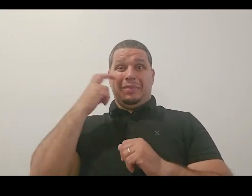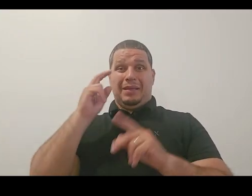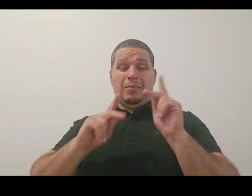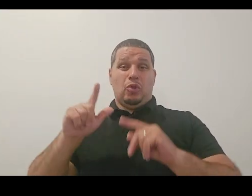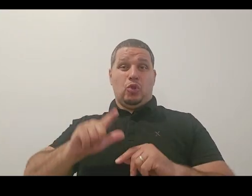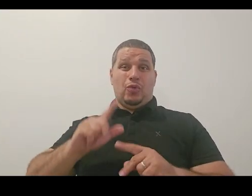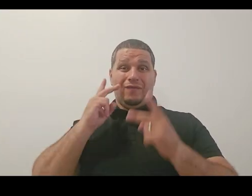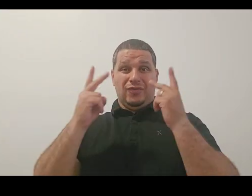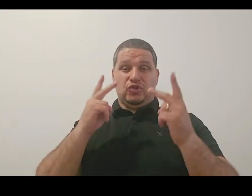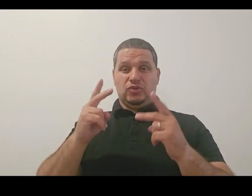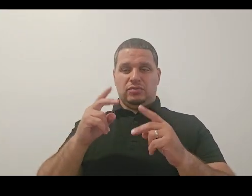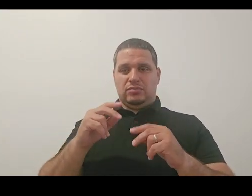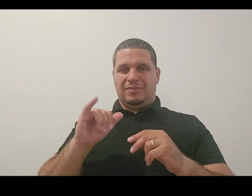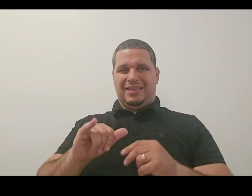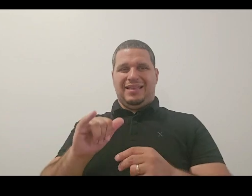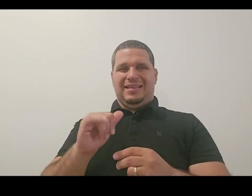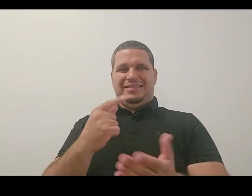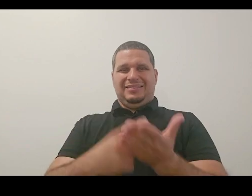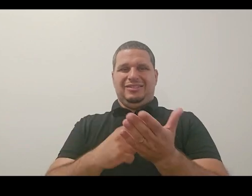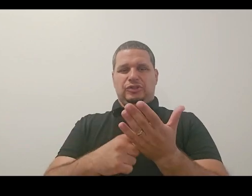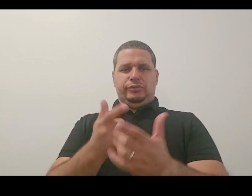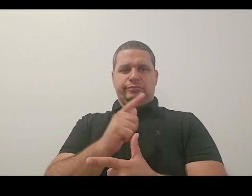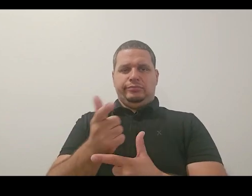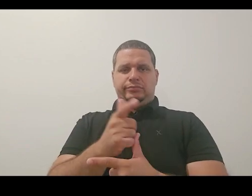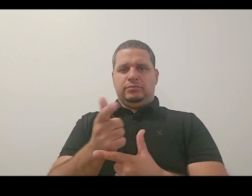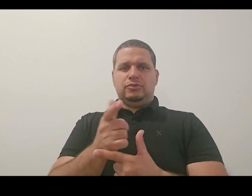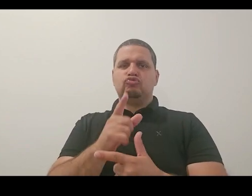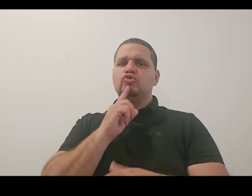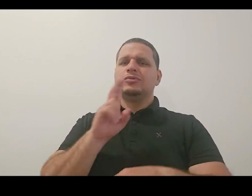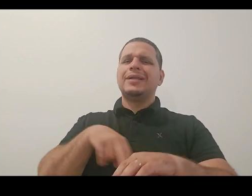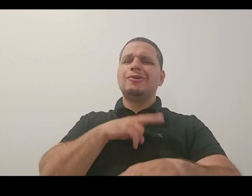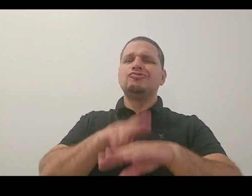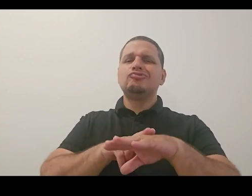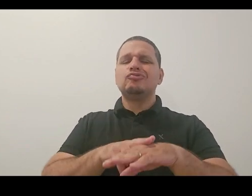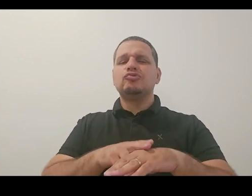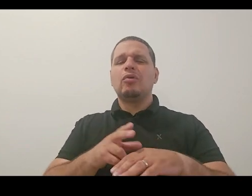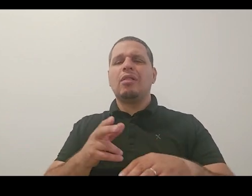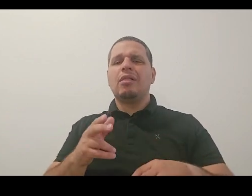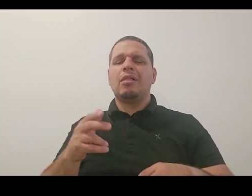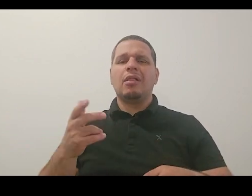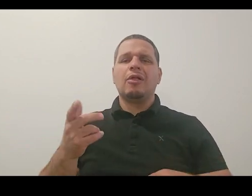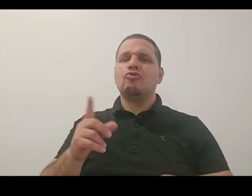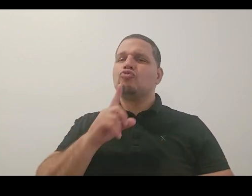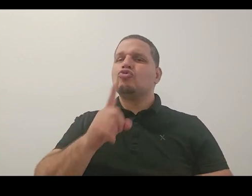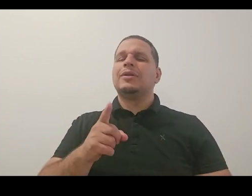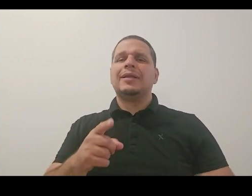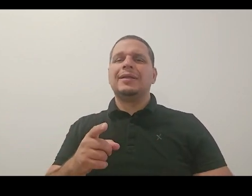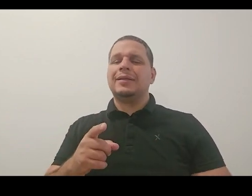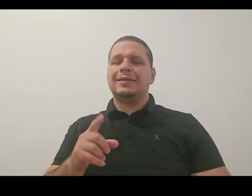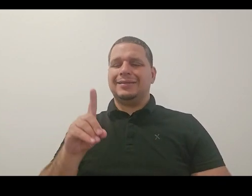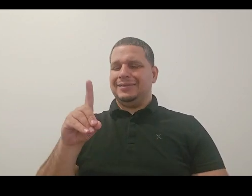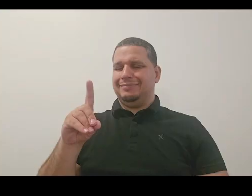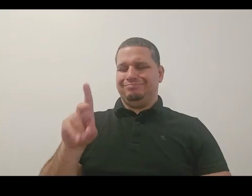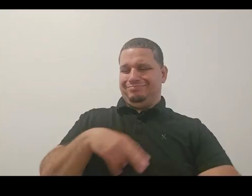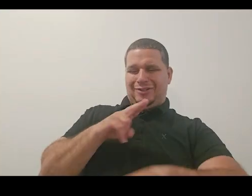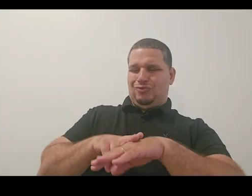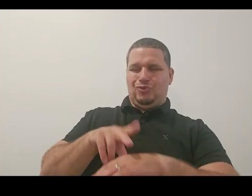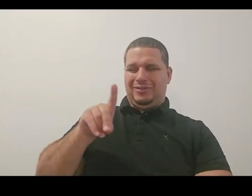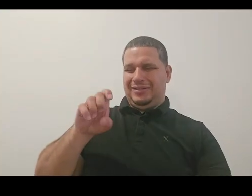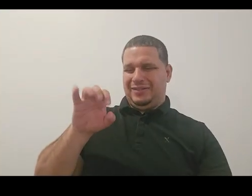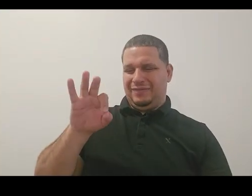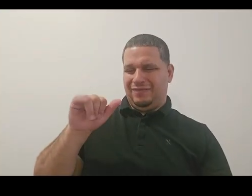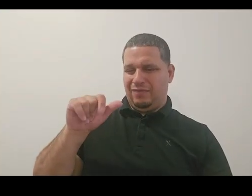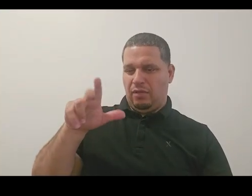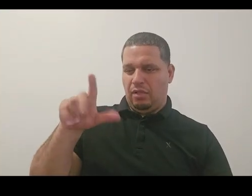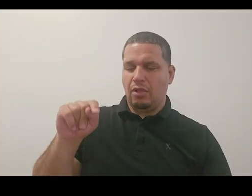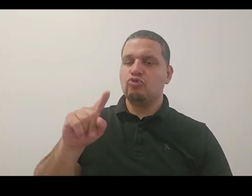blind people and low vision people, that discussion is just so natural and organic and kind of just default.